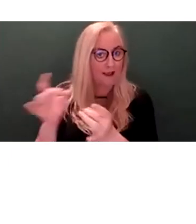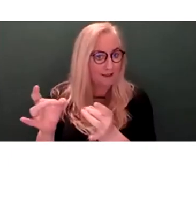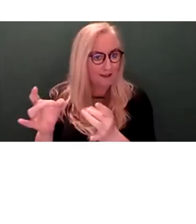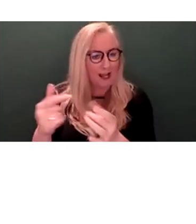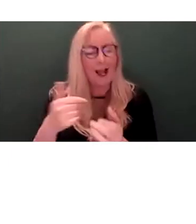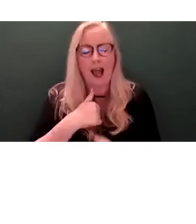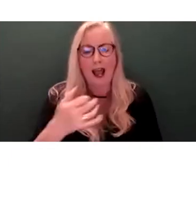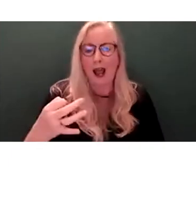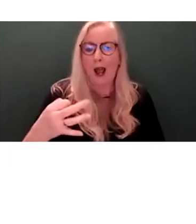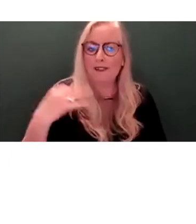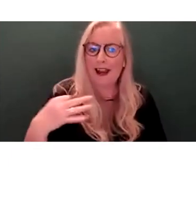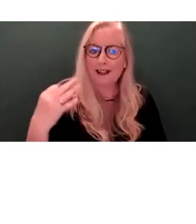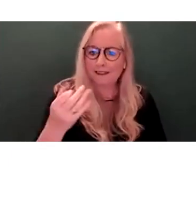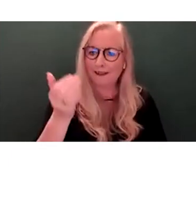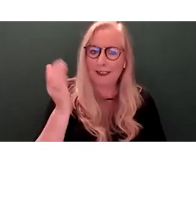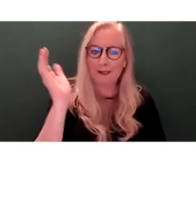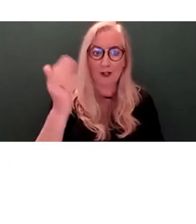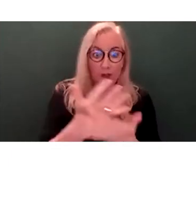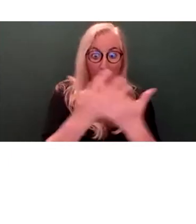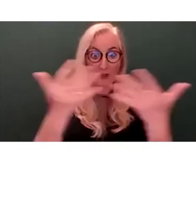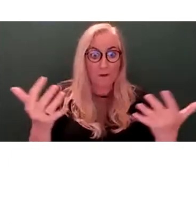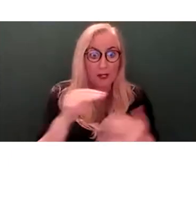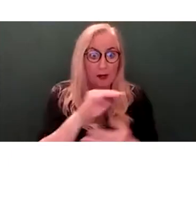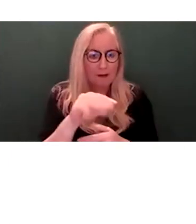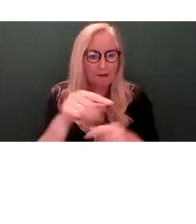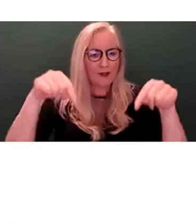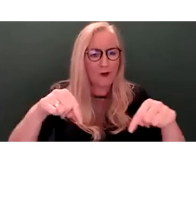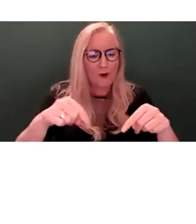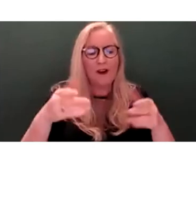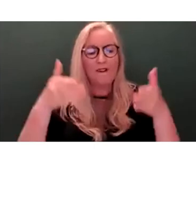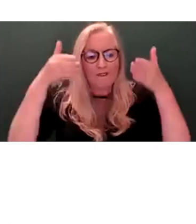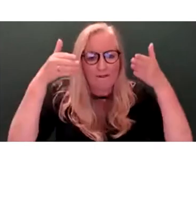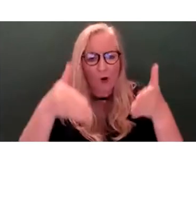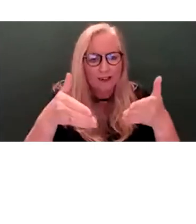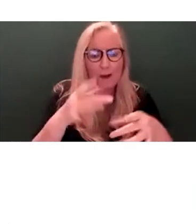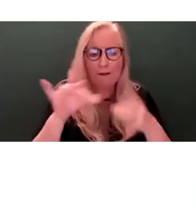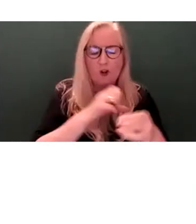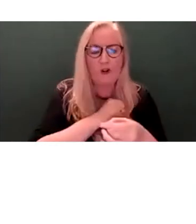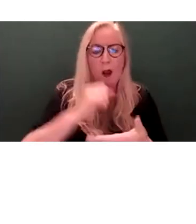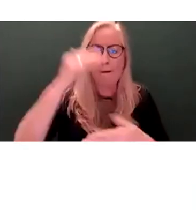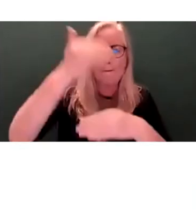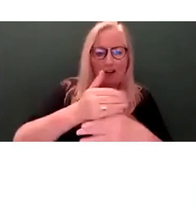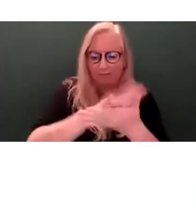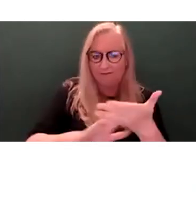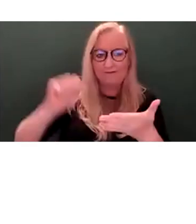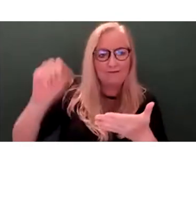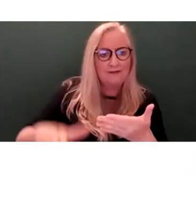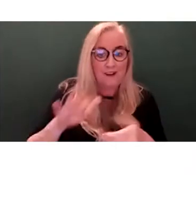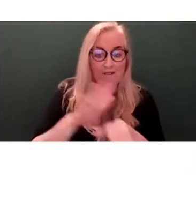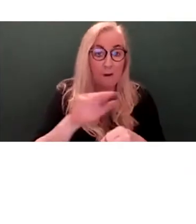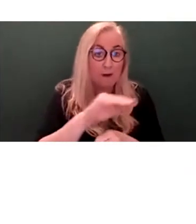am delighted to be speaking to so many people who are focused on removing the barriers people with